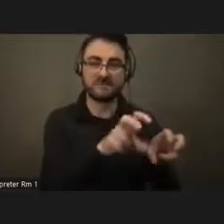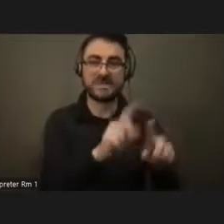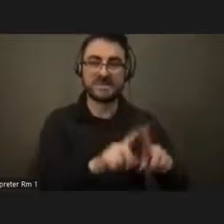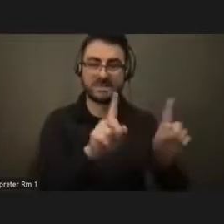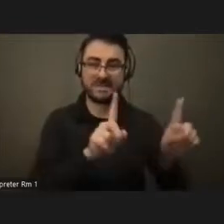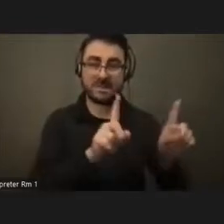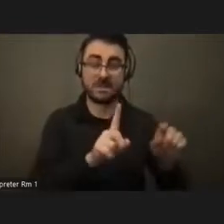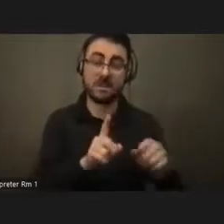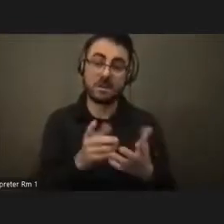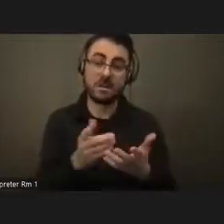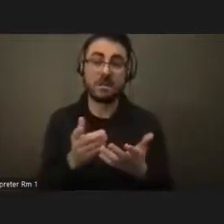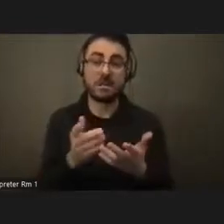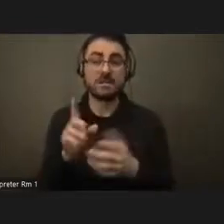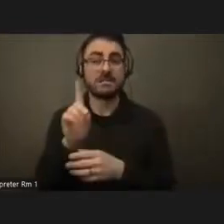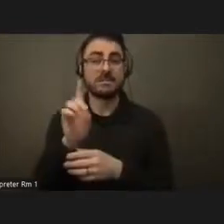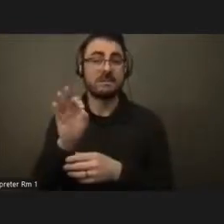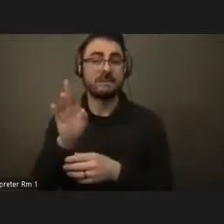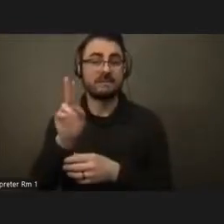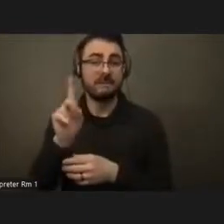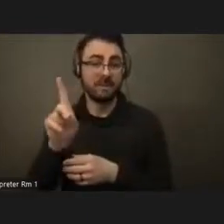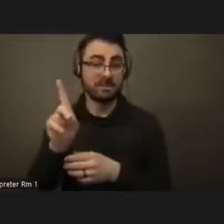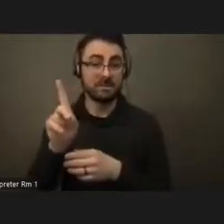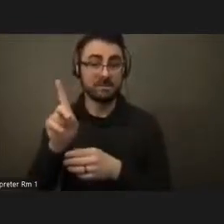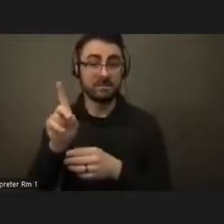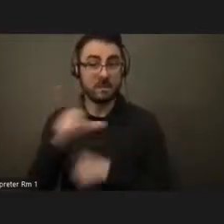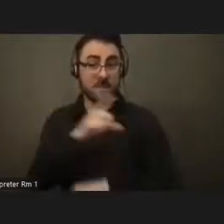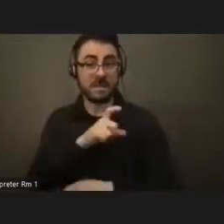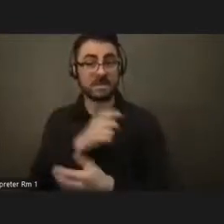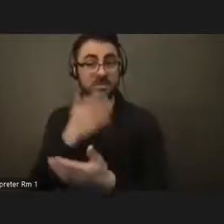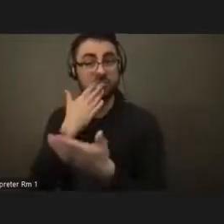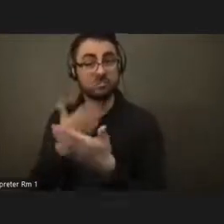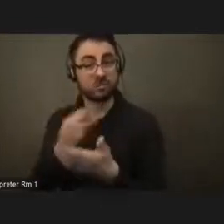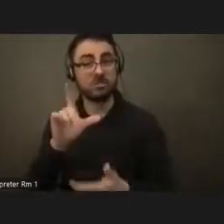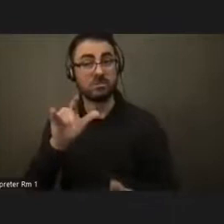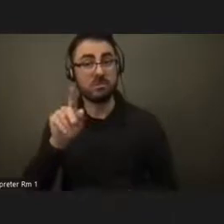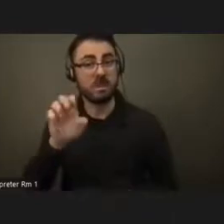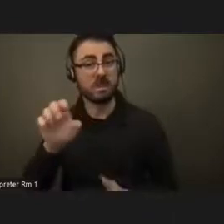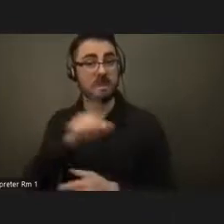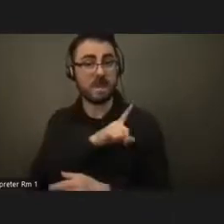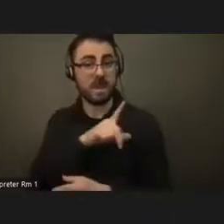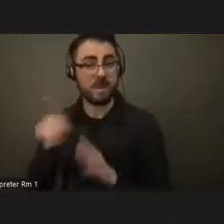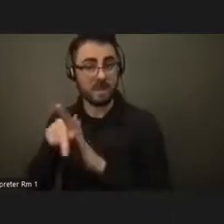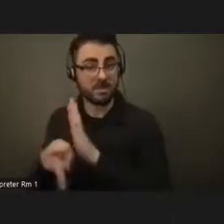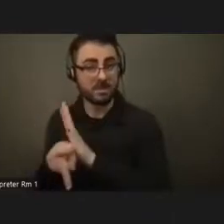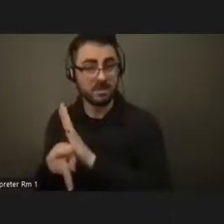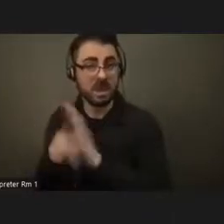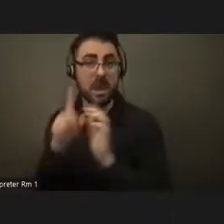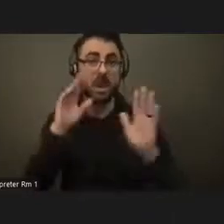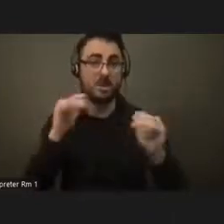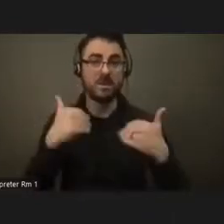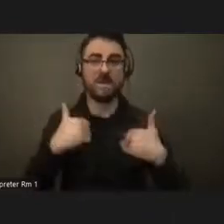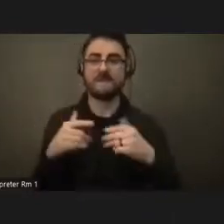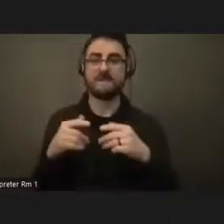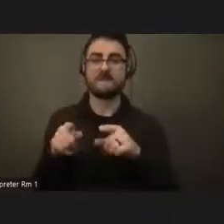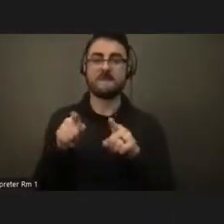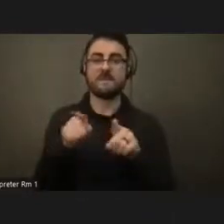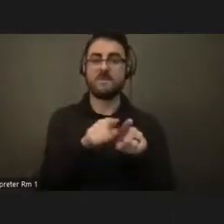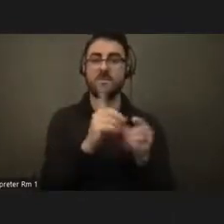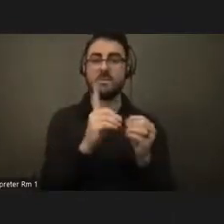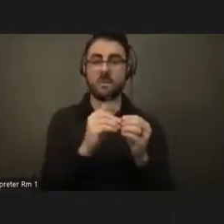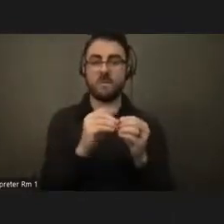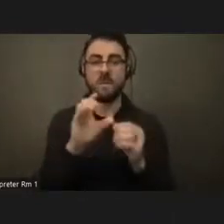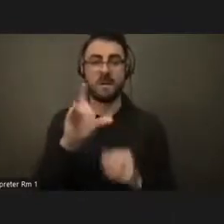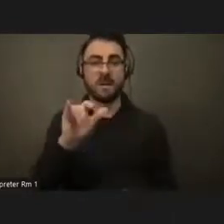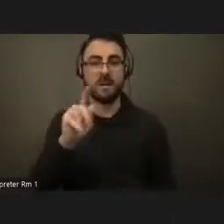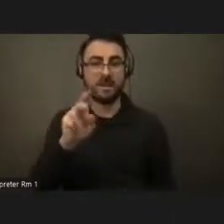must happen. And if not, I have one more climate policy that could happen. We know we have been here before. We have talked about